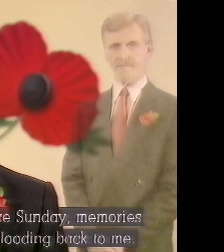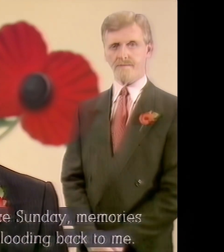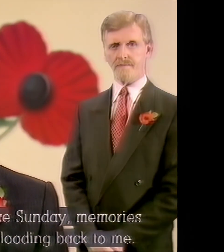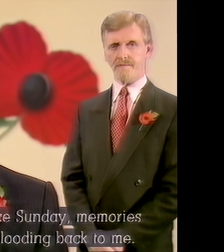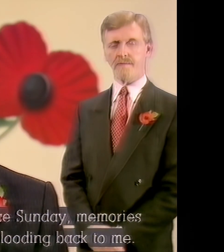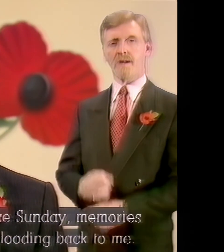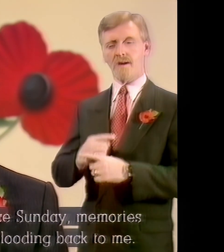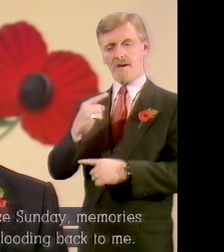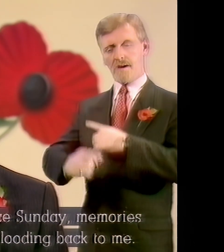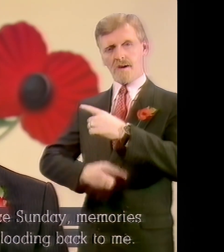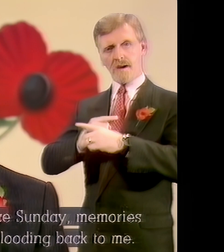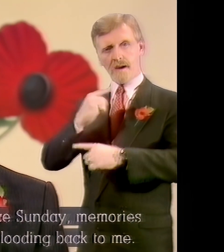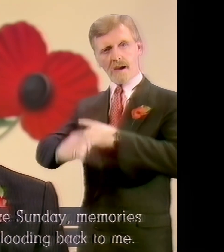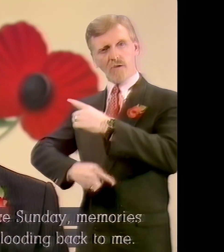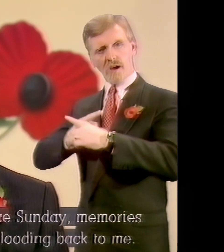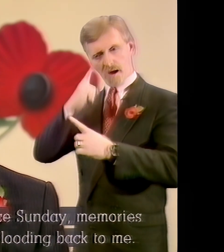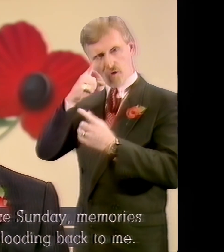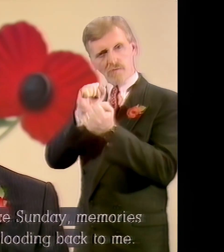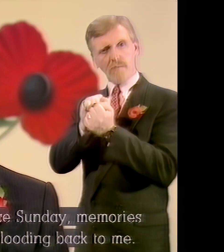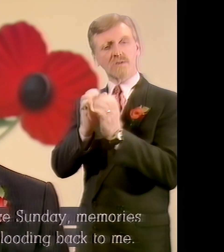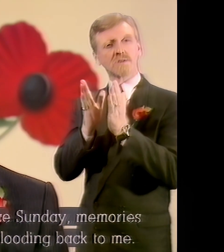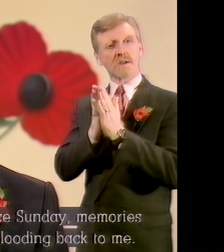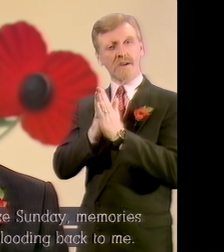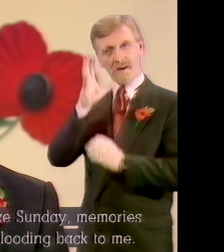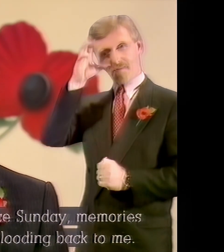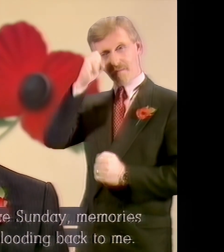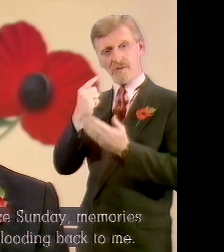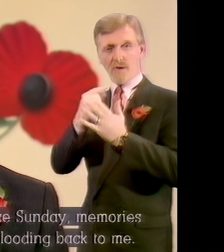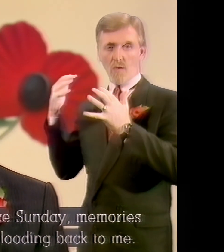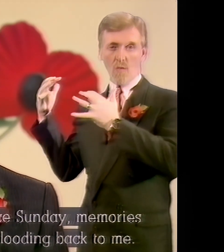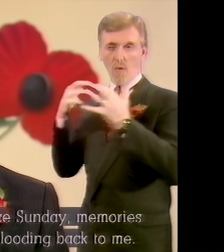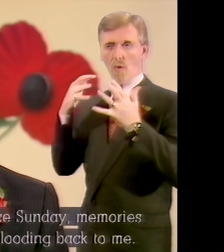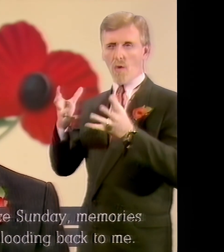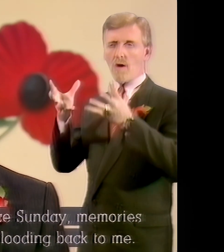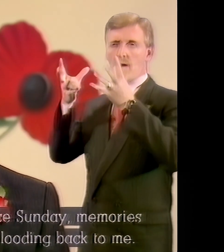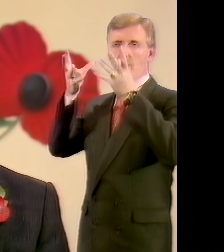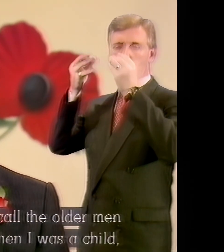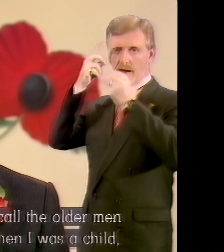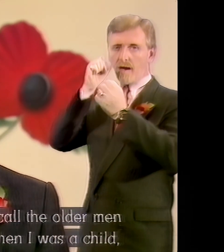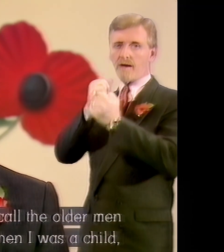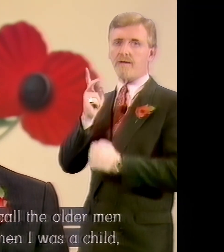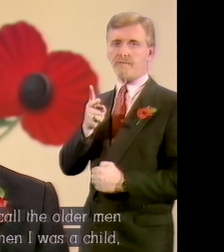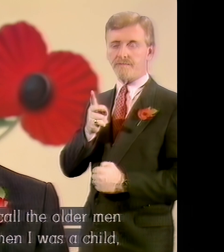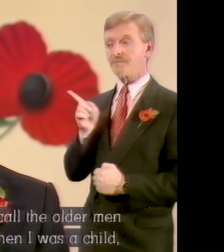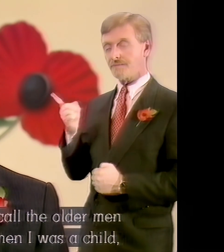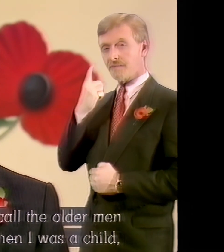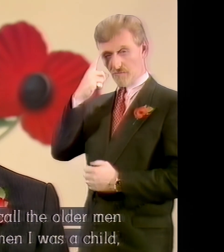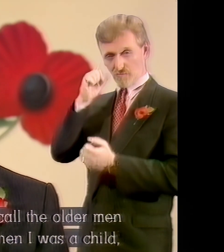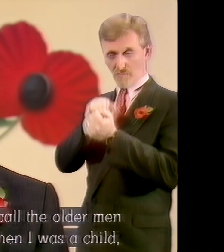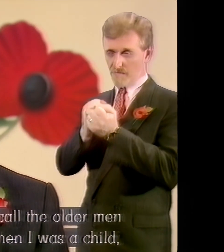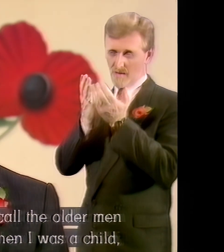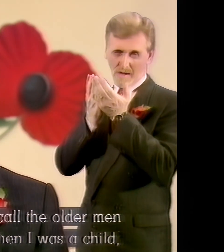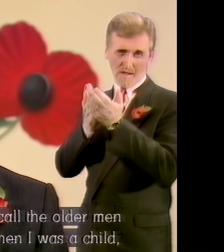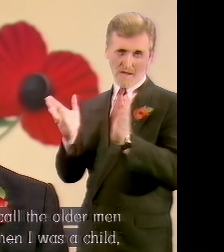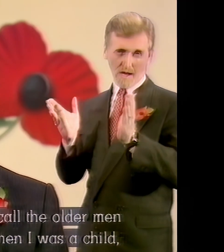Every Remembrance Sunday, memories of the war come flooding back to me, and I very vividly recall